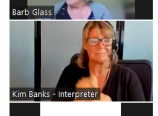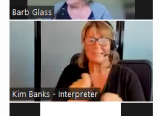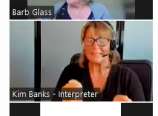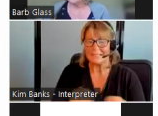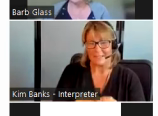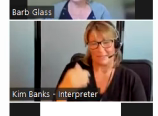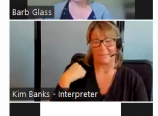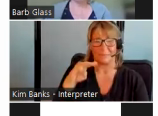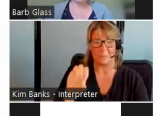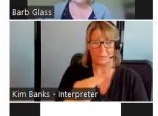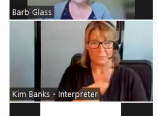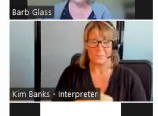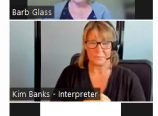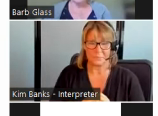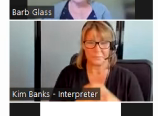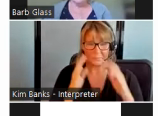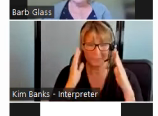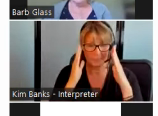webinar.